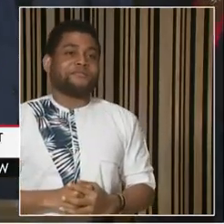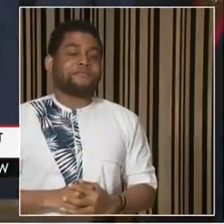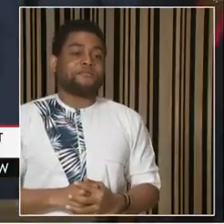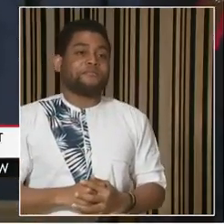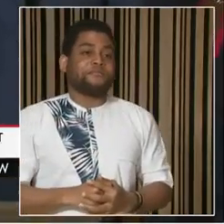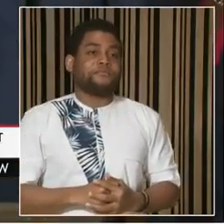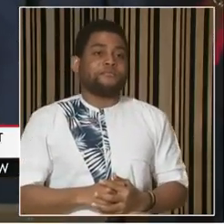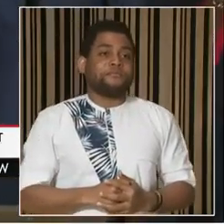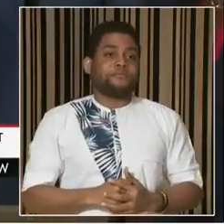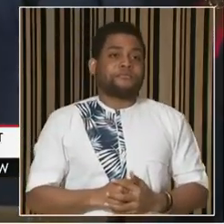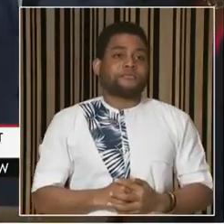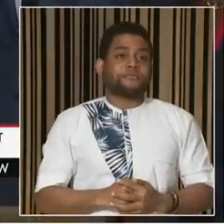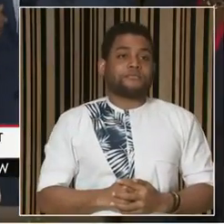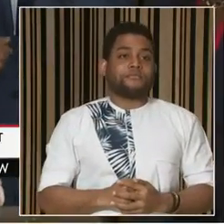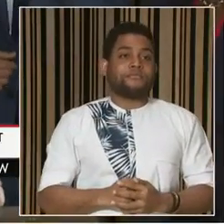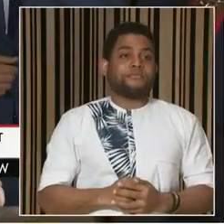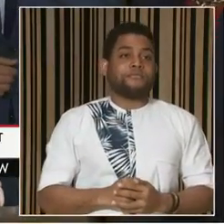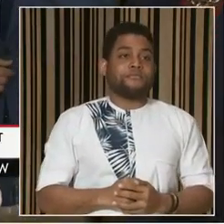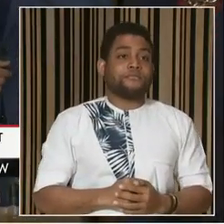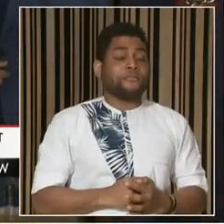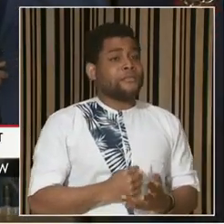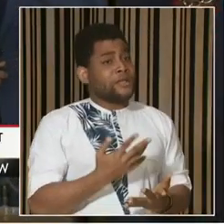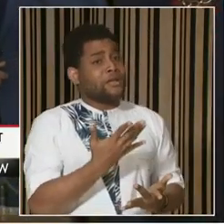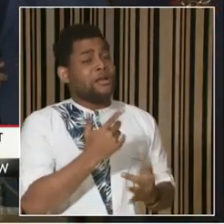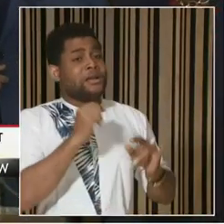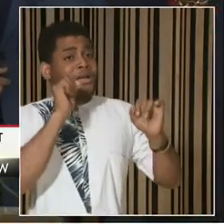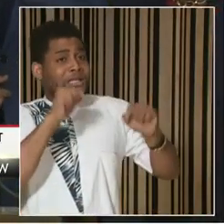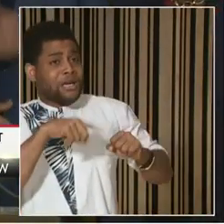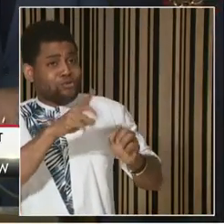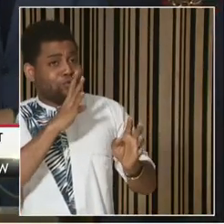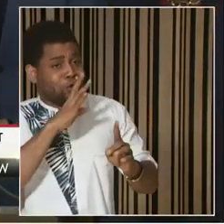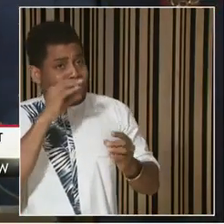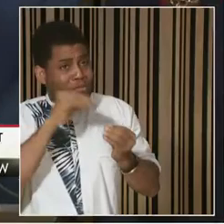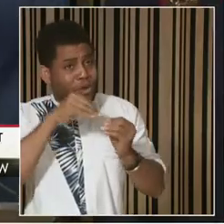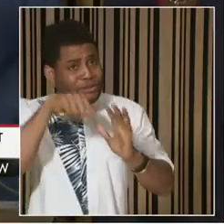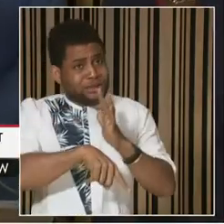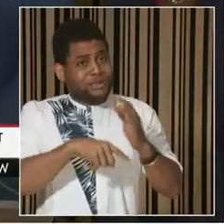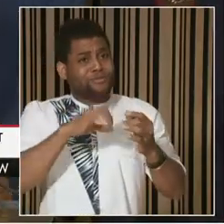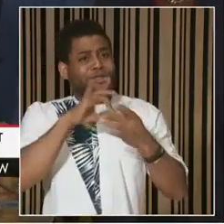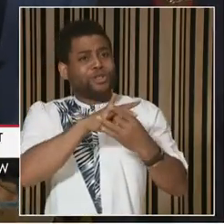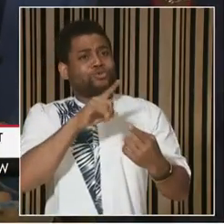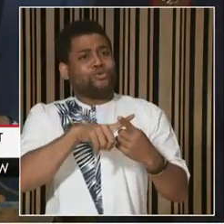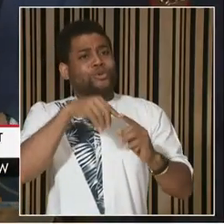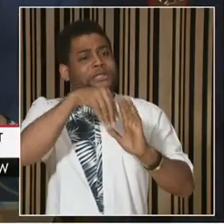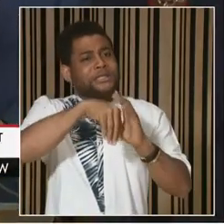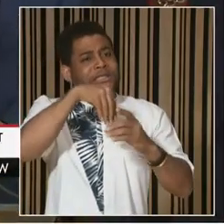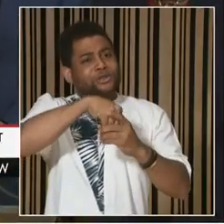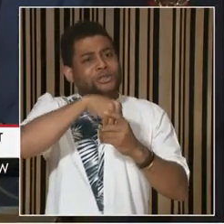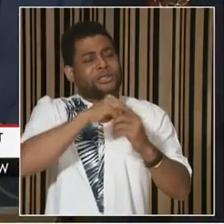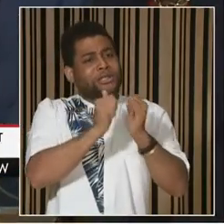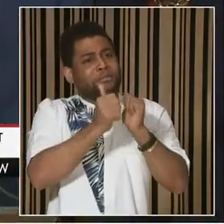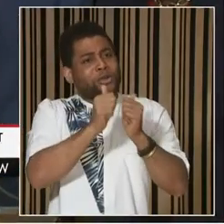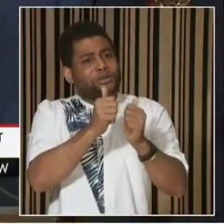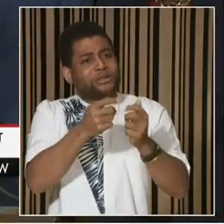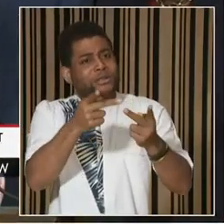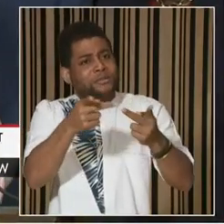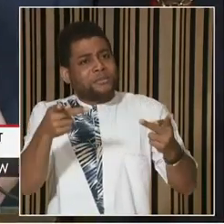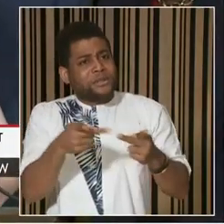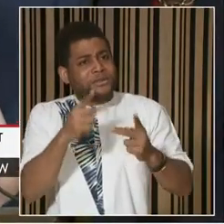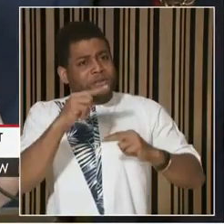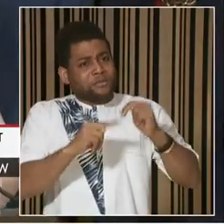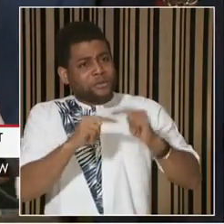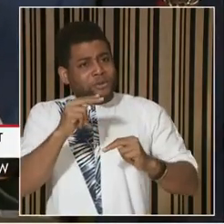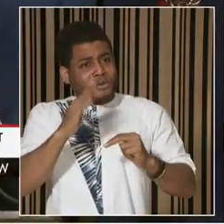Thank you. Could you go into more detail on the indoor sports arena, and does this mean an end to any efforts